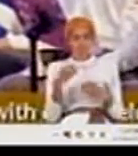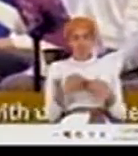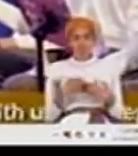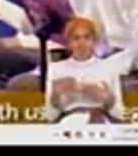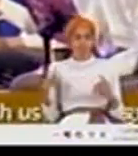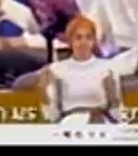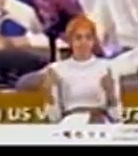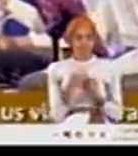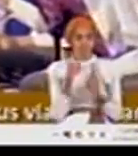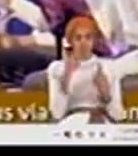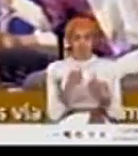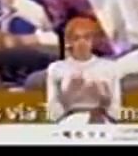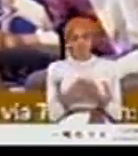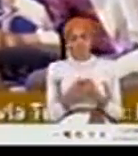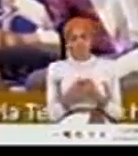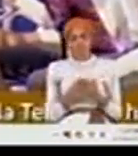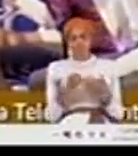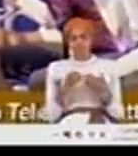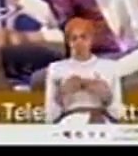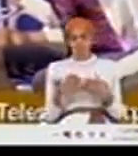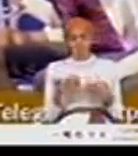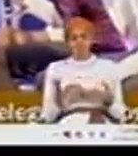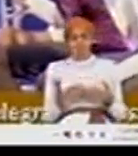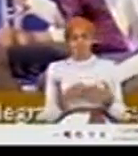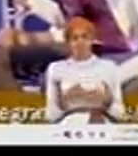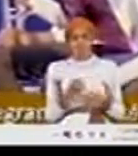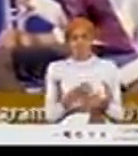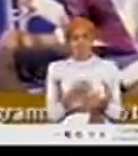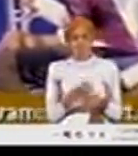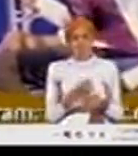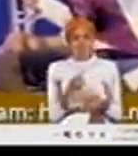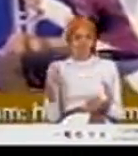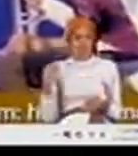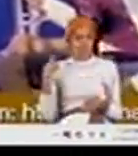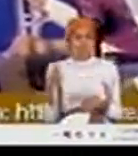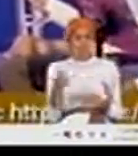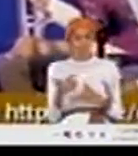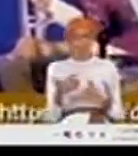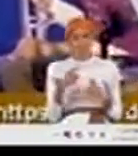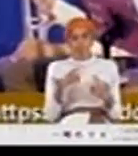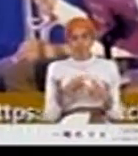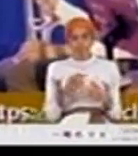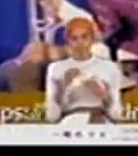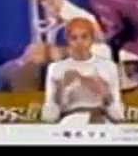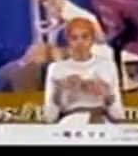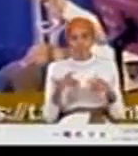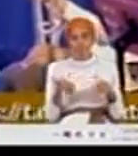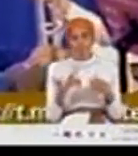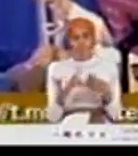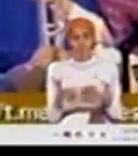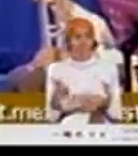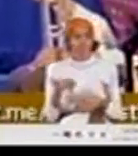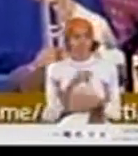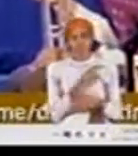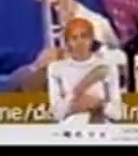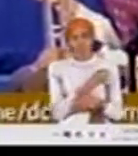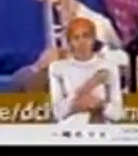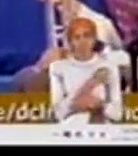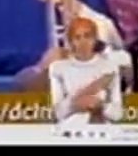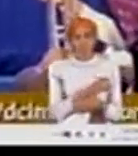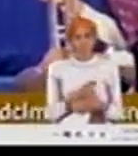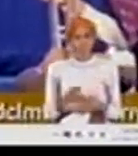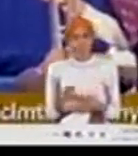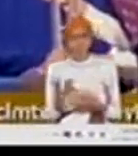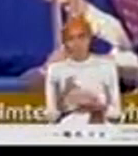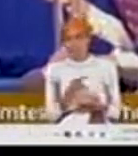had multiple fractures to the leg. And since that time, he has been going to different traditional doctors and all this